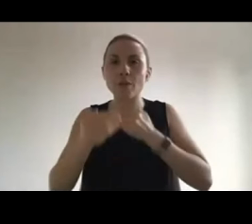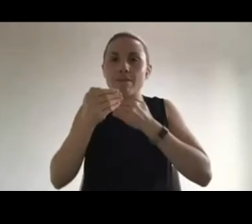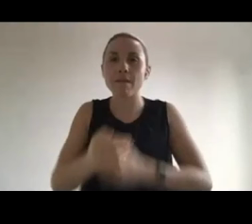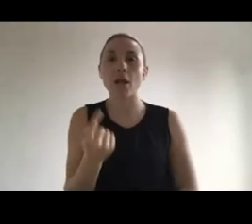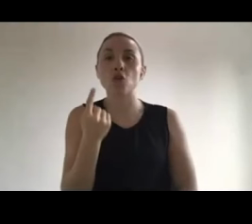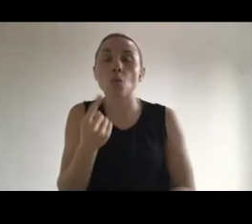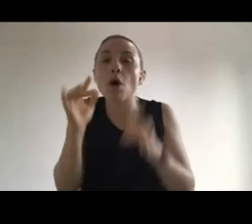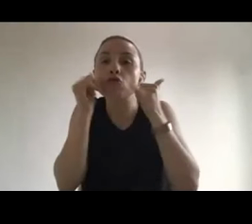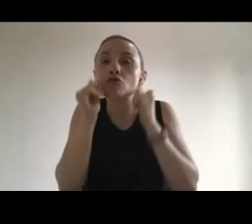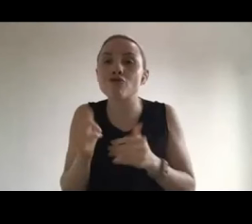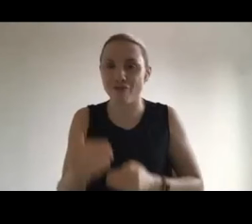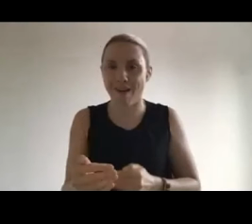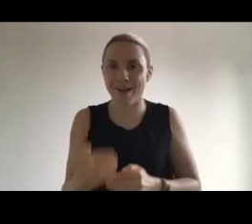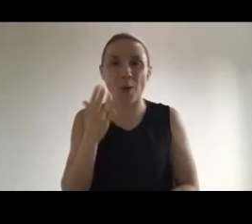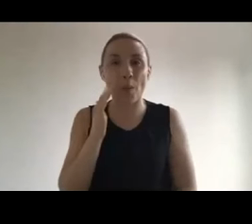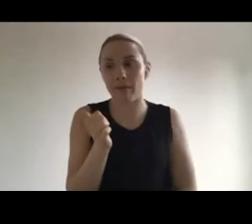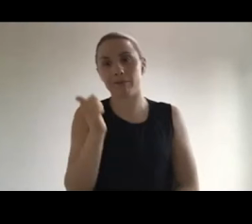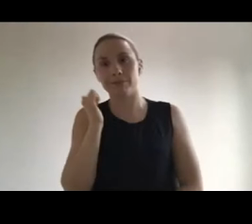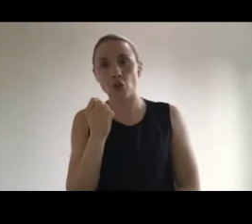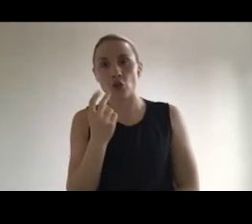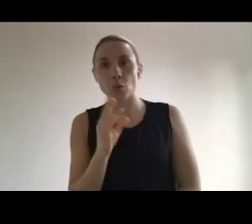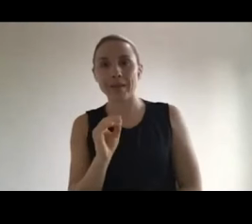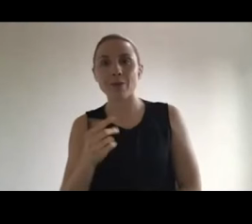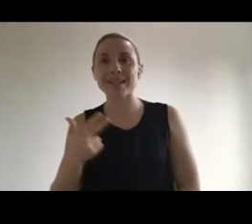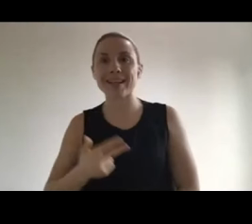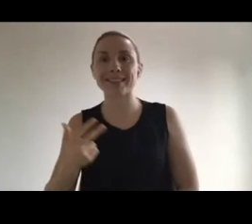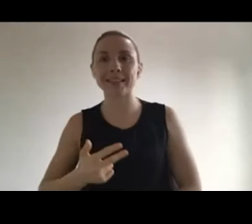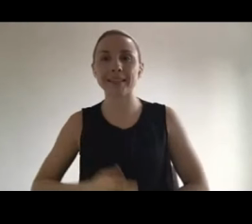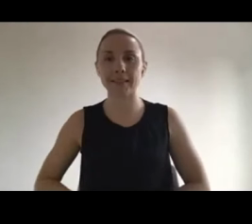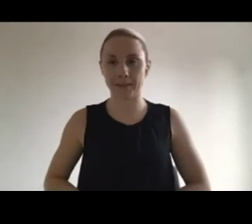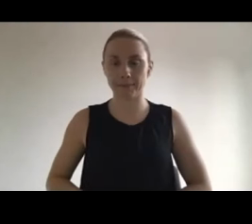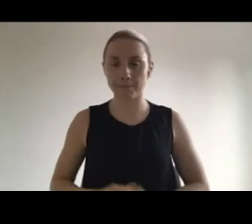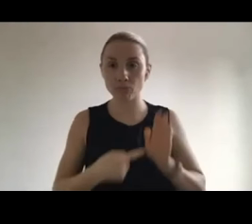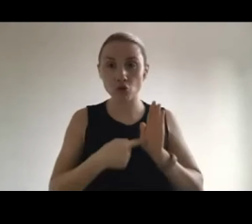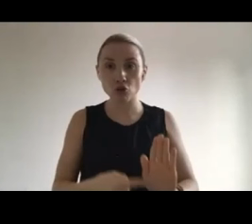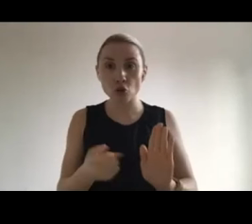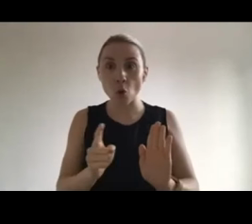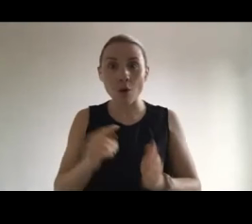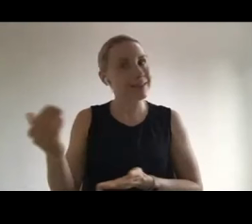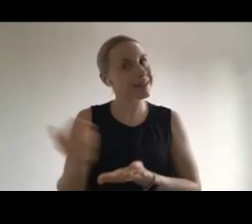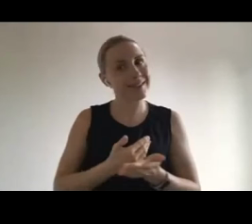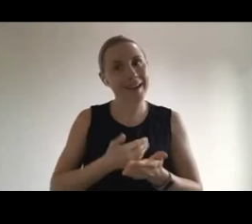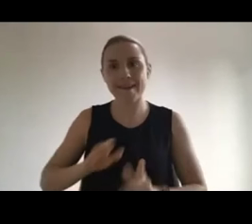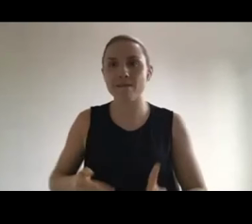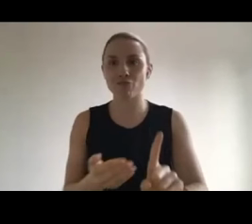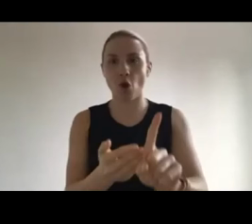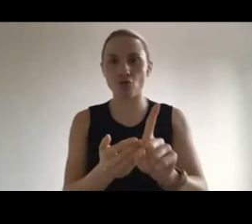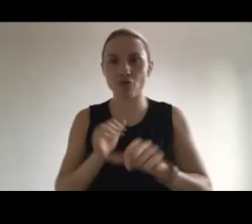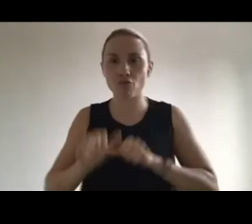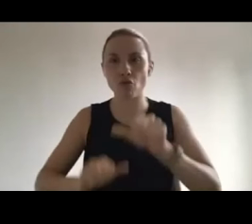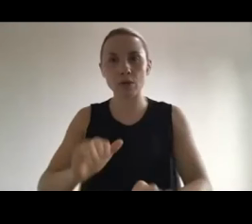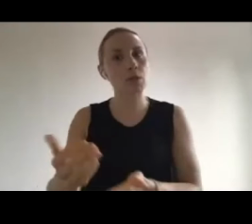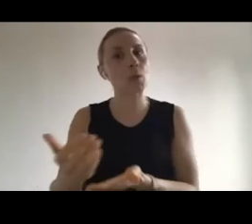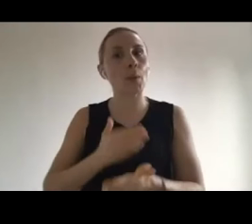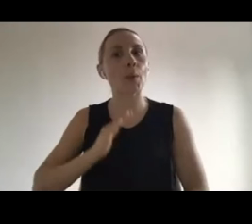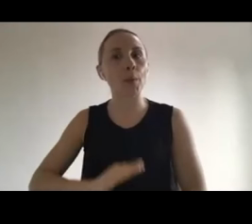in 2018, where we showed that the approach was safe. We then took it